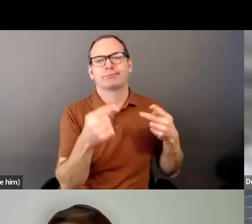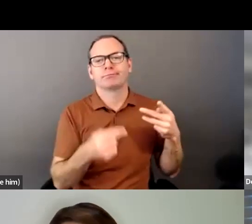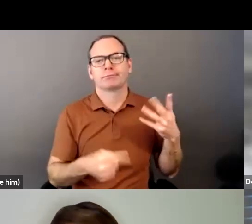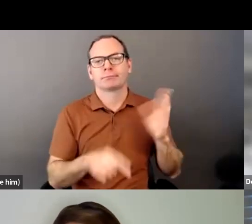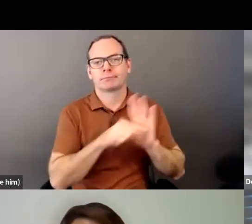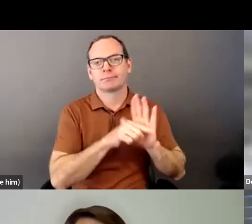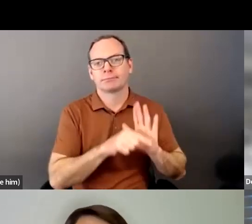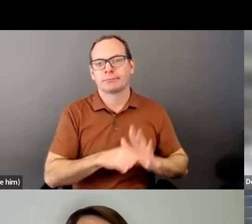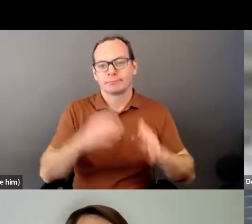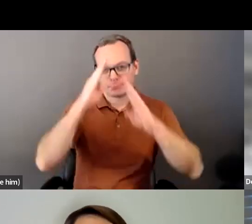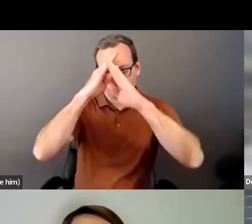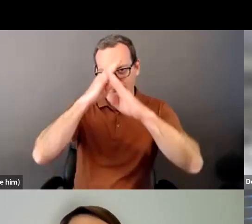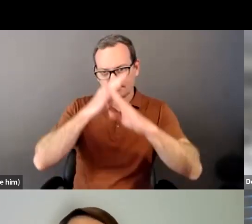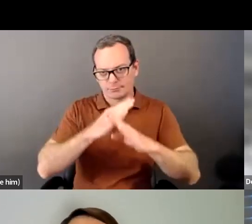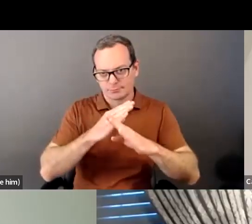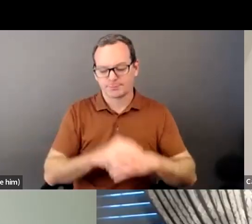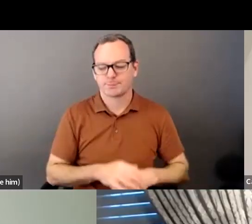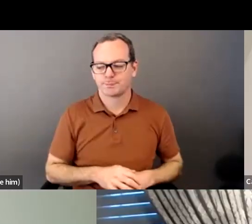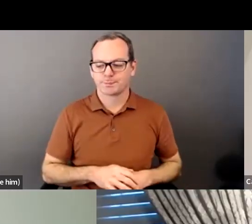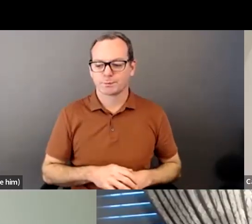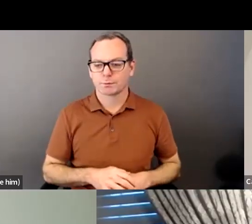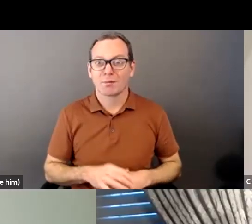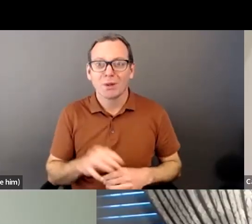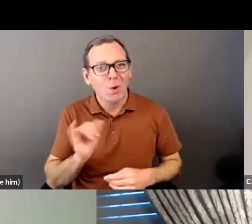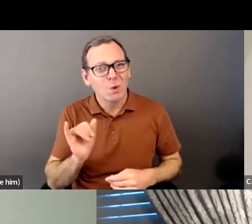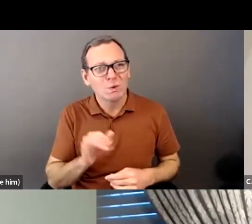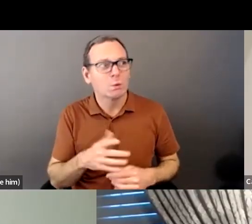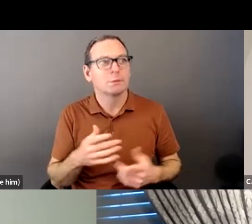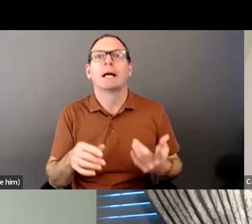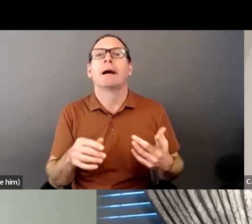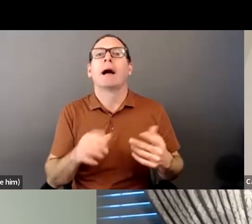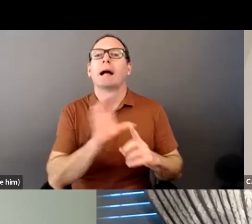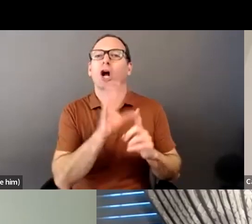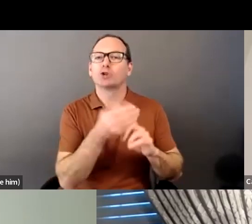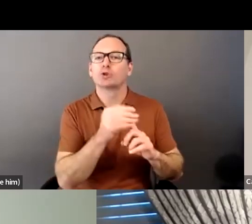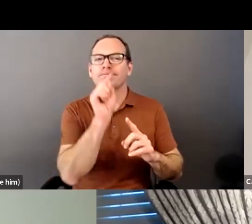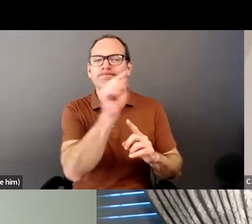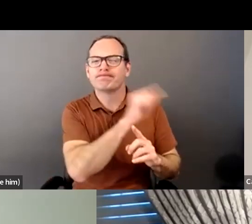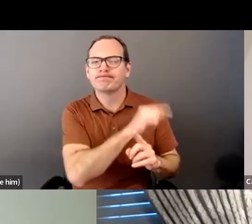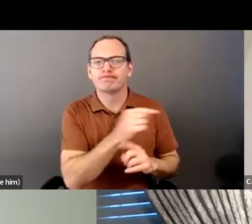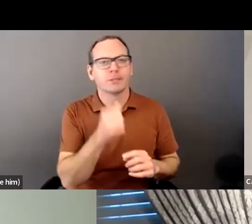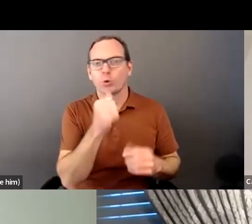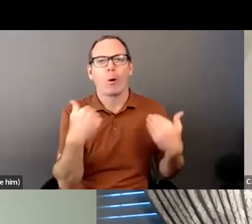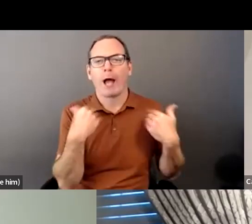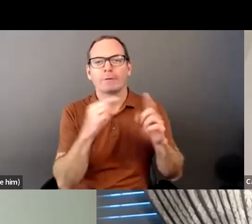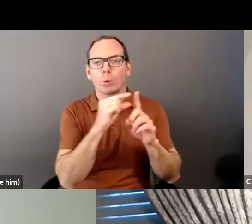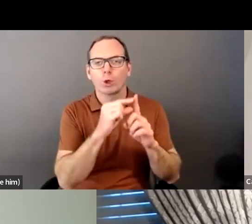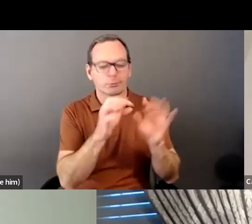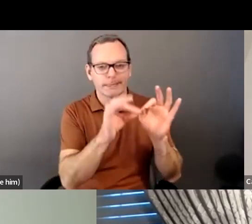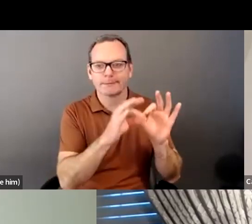even terminology of such conditions in these traditional cultures, right? They typically, if it was stigmatized,